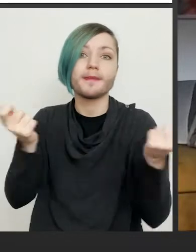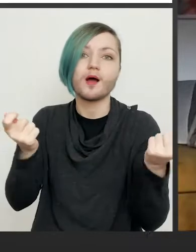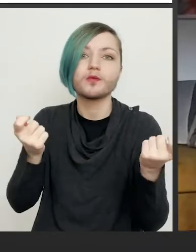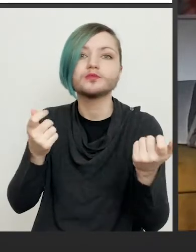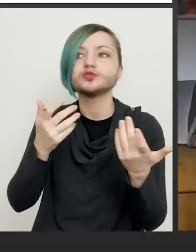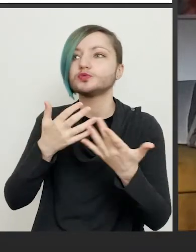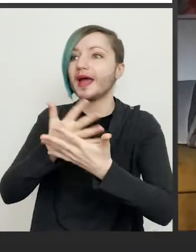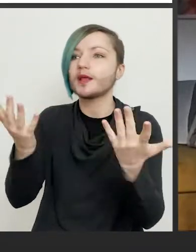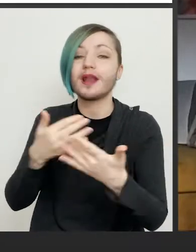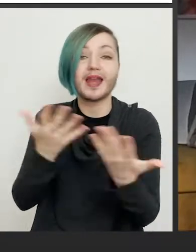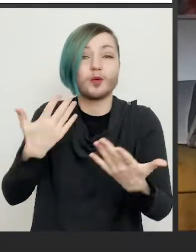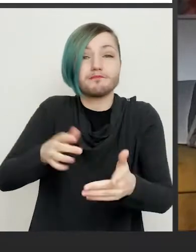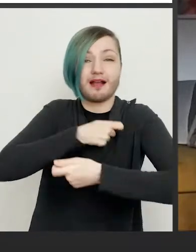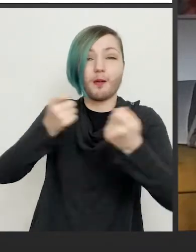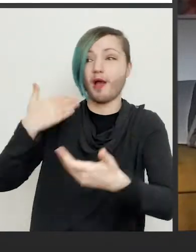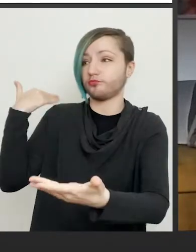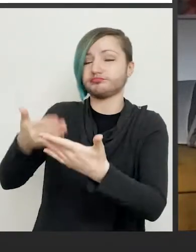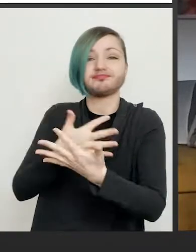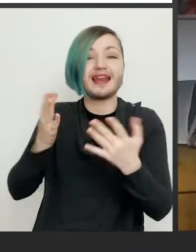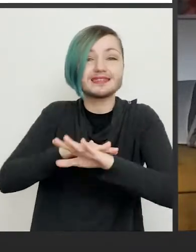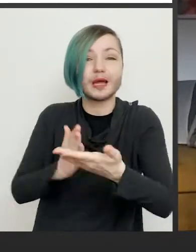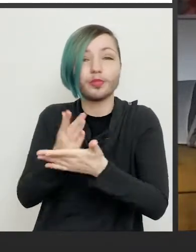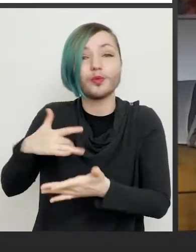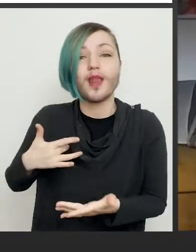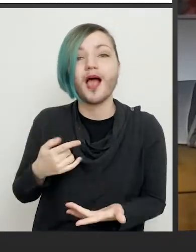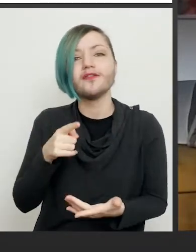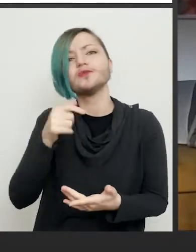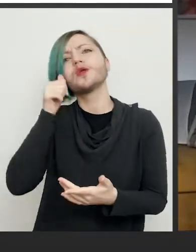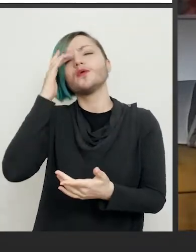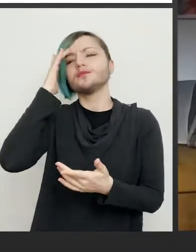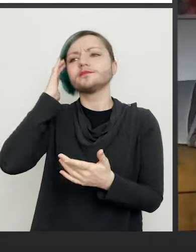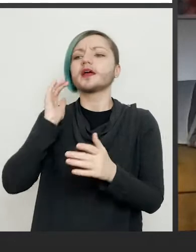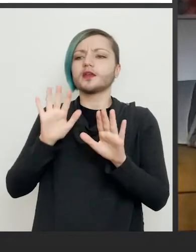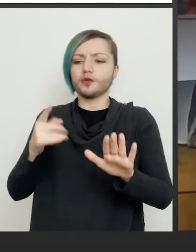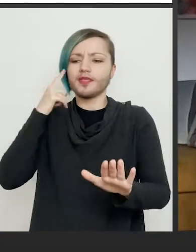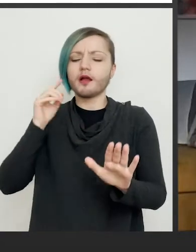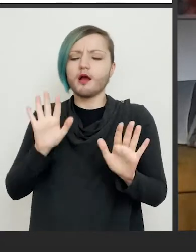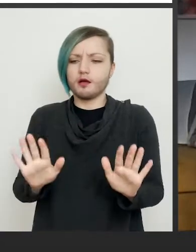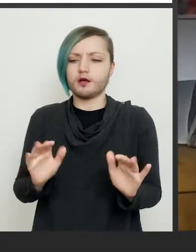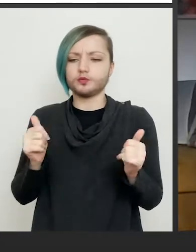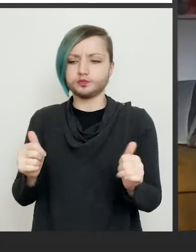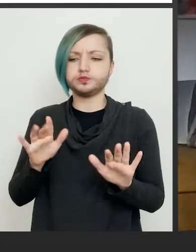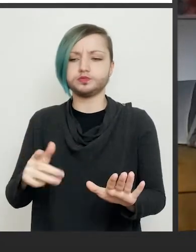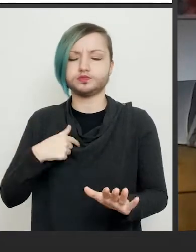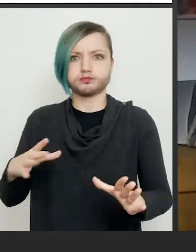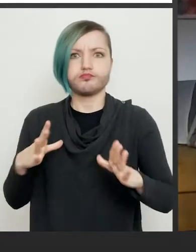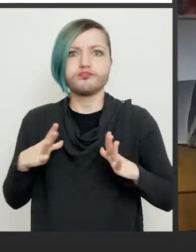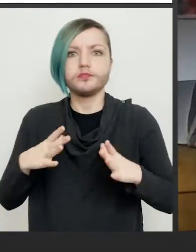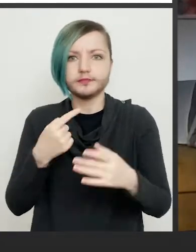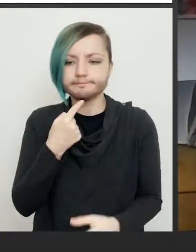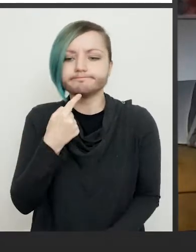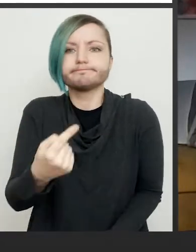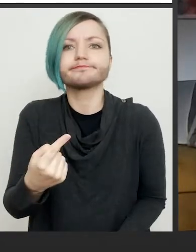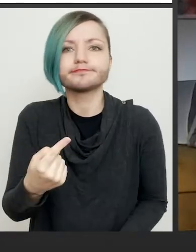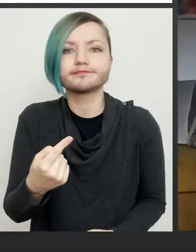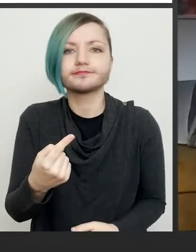point in their life know that once you're sort of in the space of thinking, okay, I'm ready to tell someone, it's